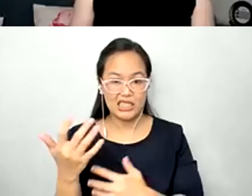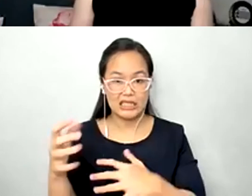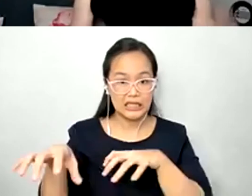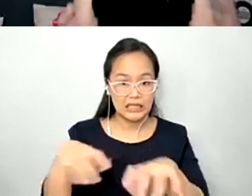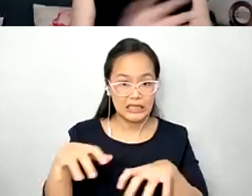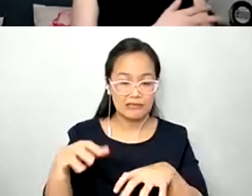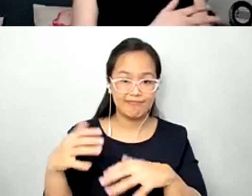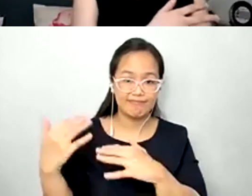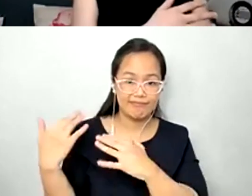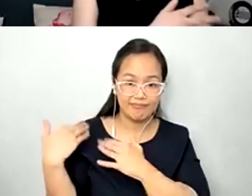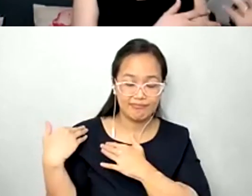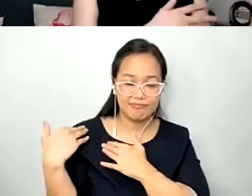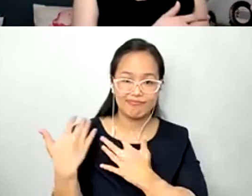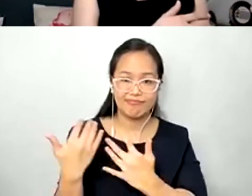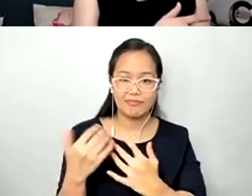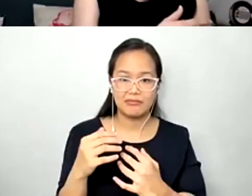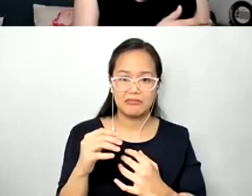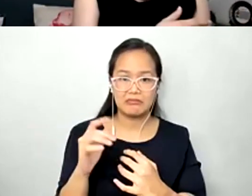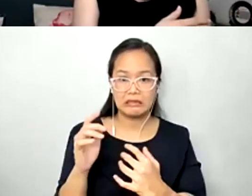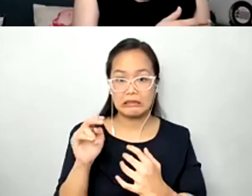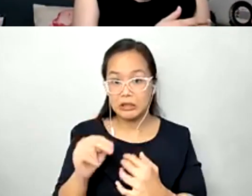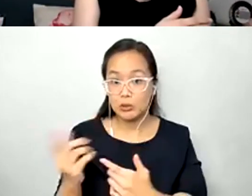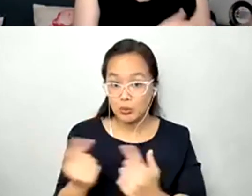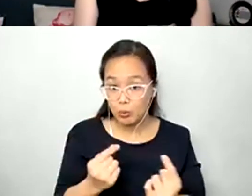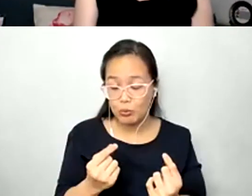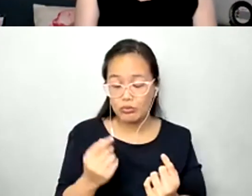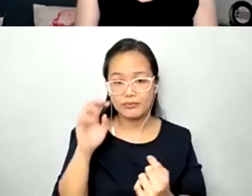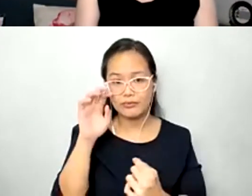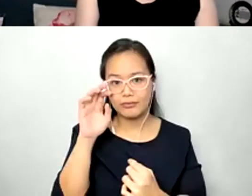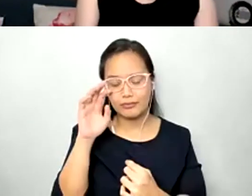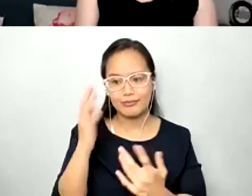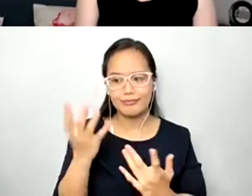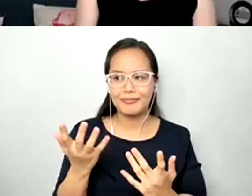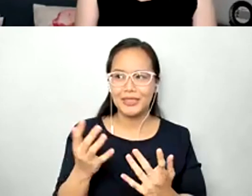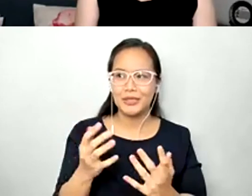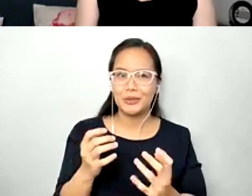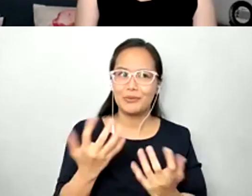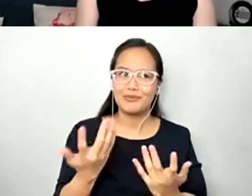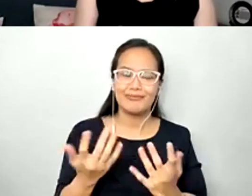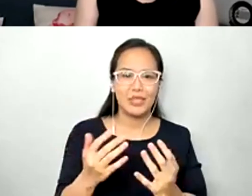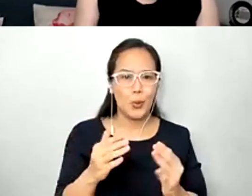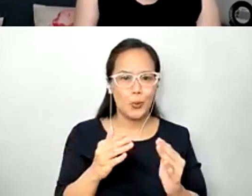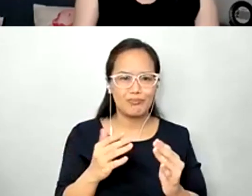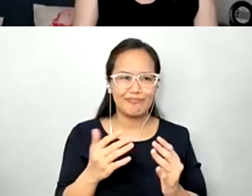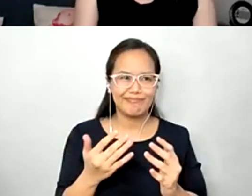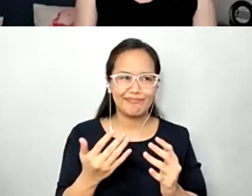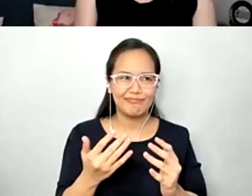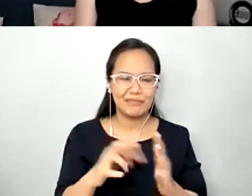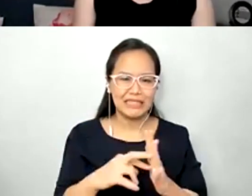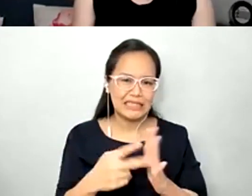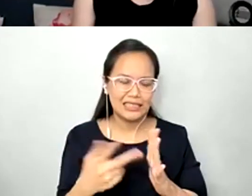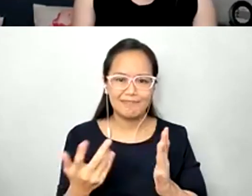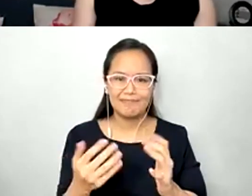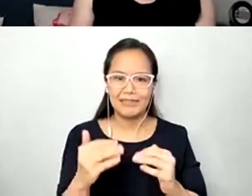so those would have to be attended to also. And so in a way, like the limits also are not